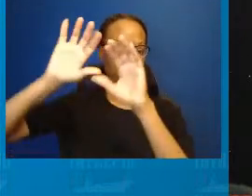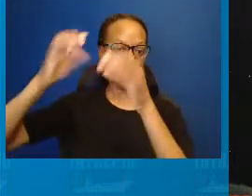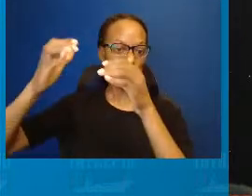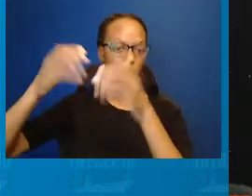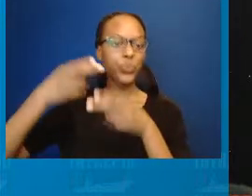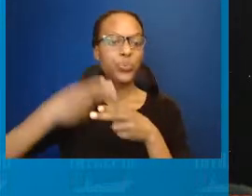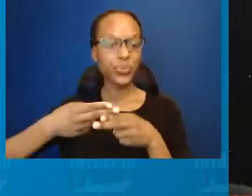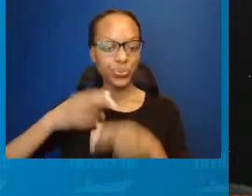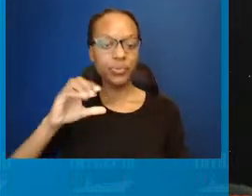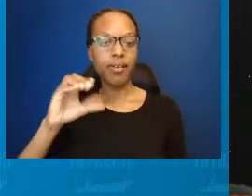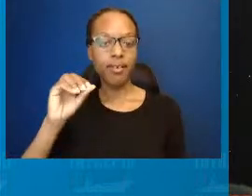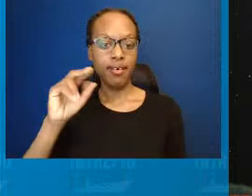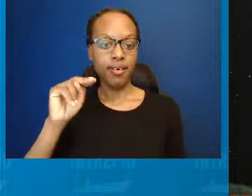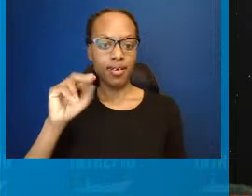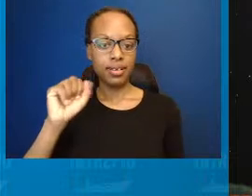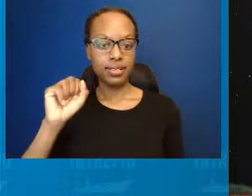do